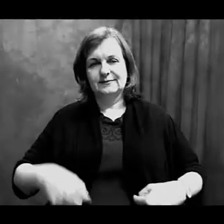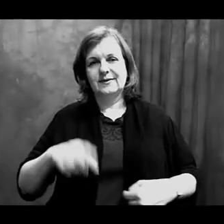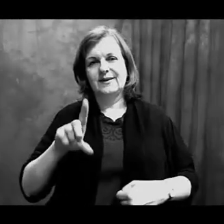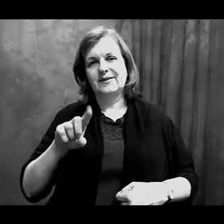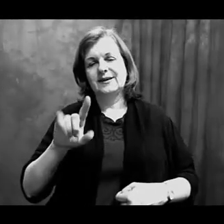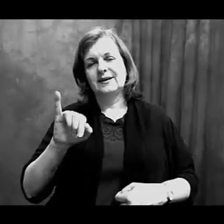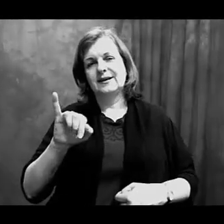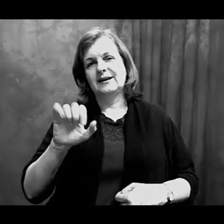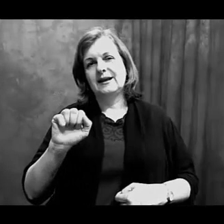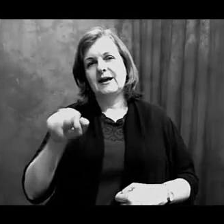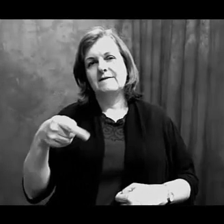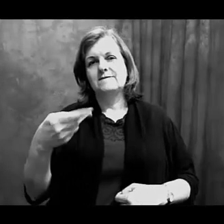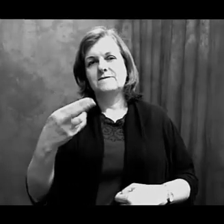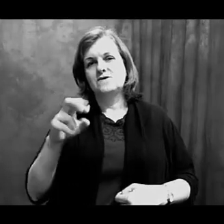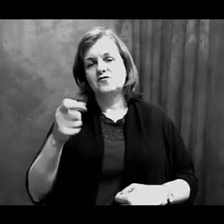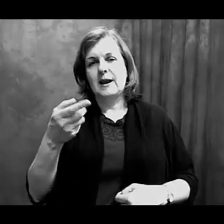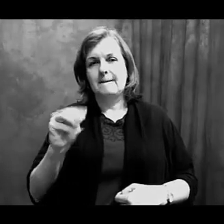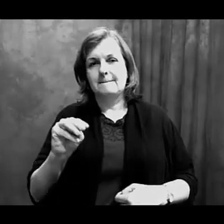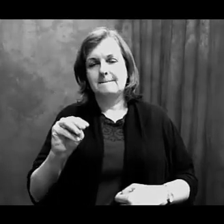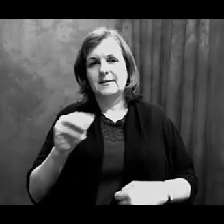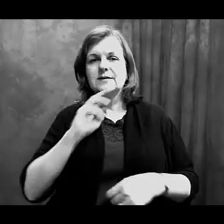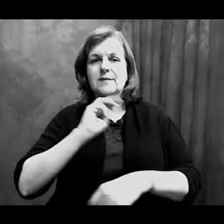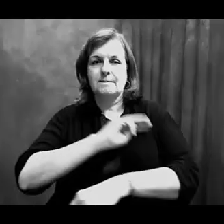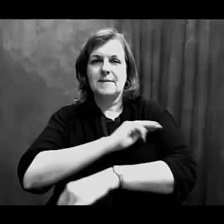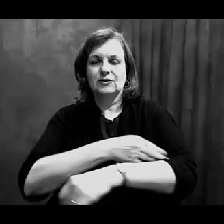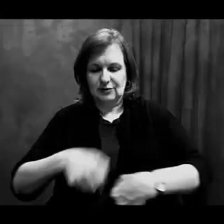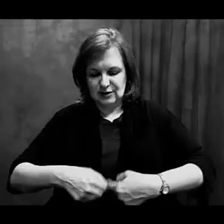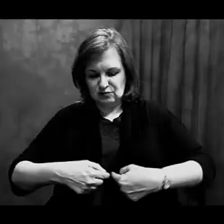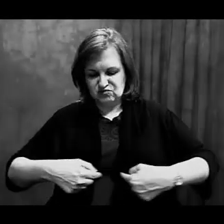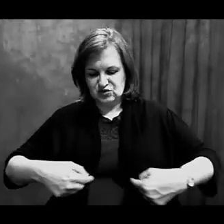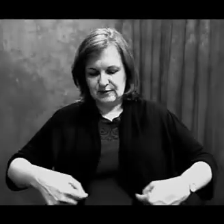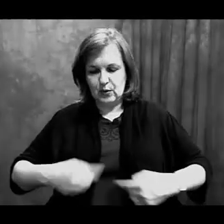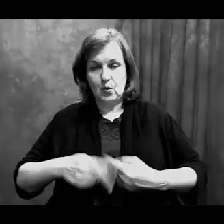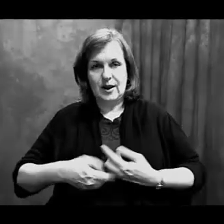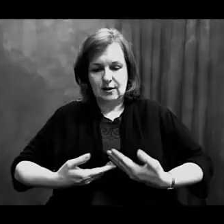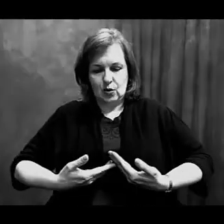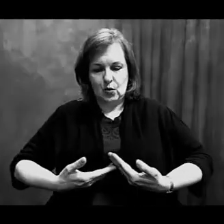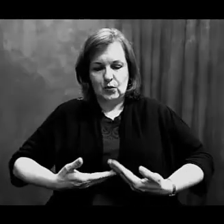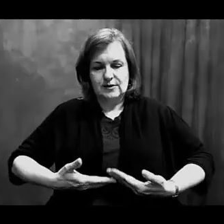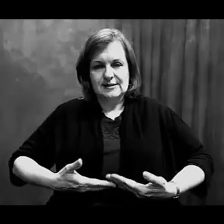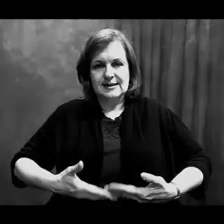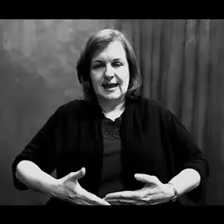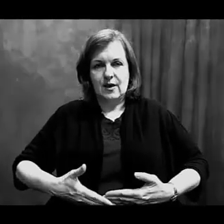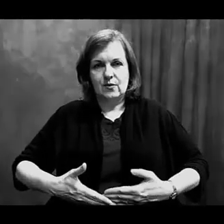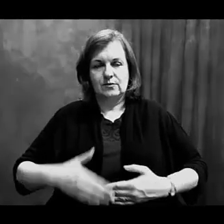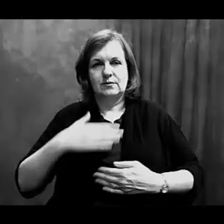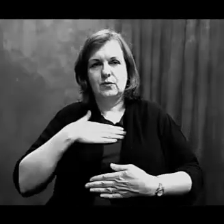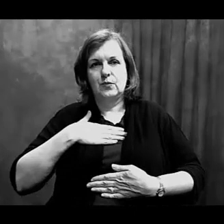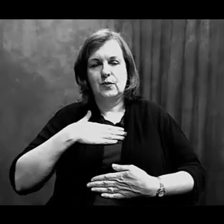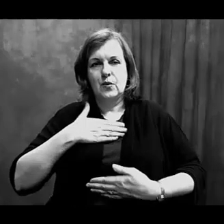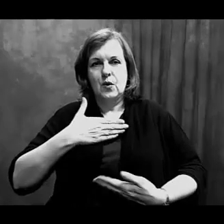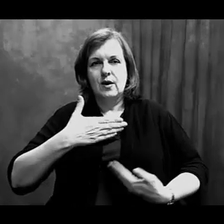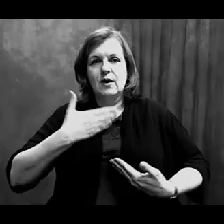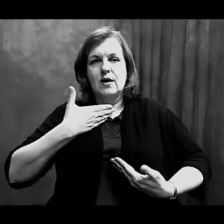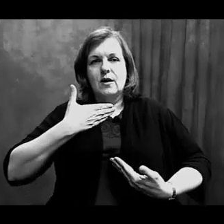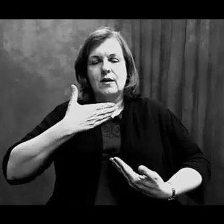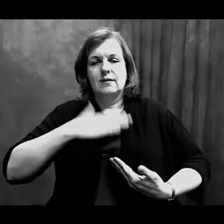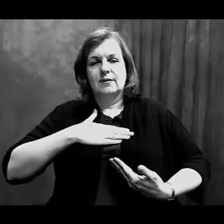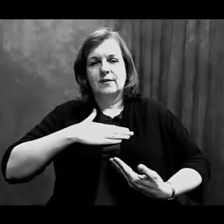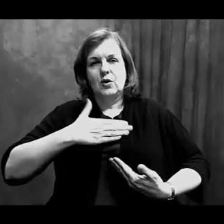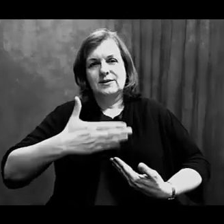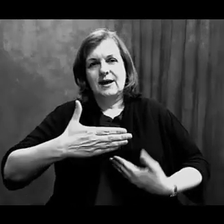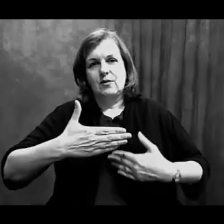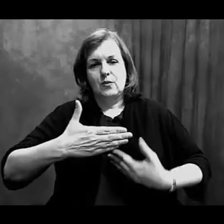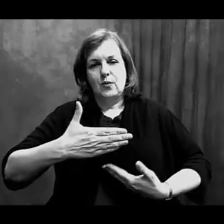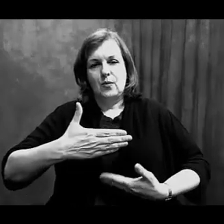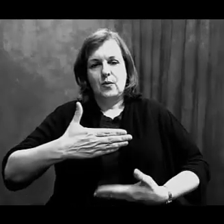moves down. So we said our diaphragm was kind of this dome shape. So when you inhale, that diaphragm moves down and becomes